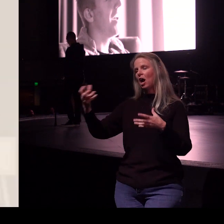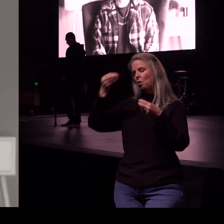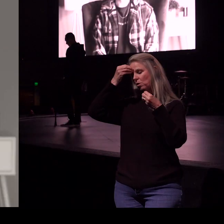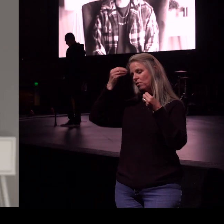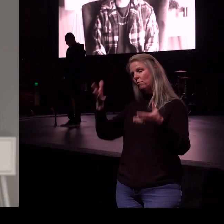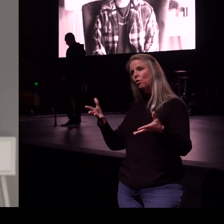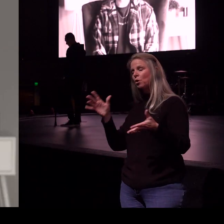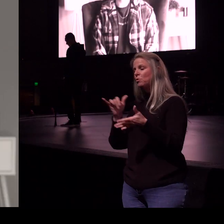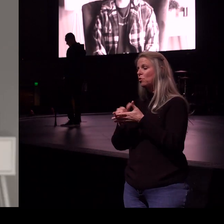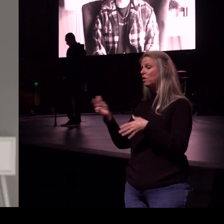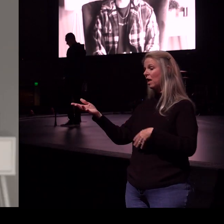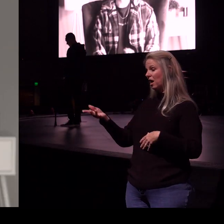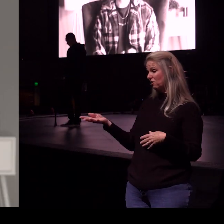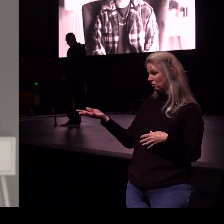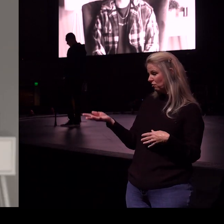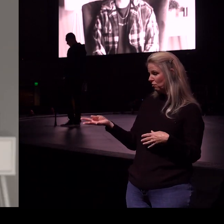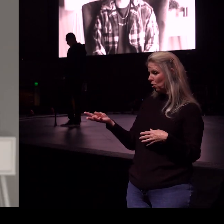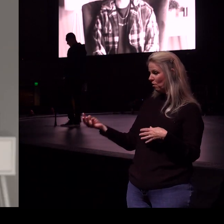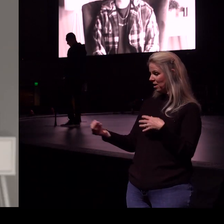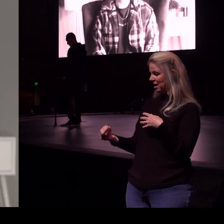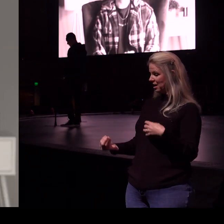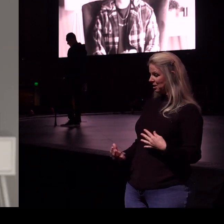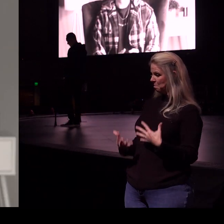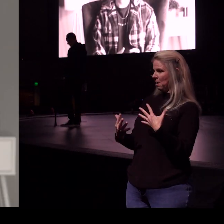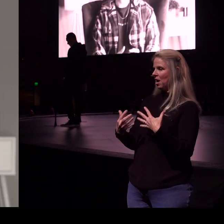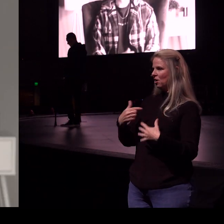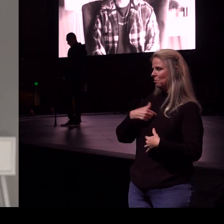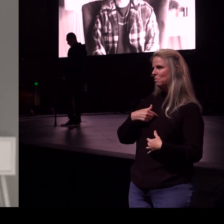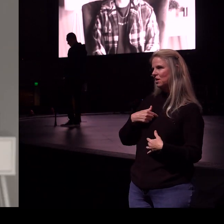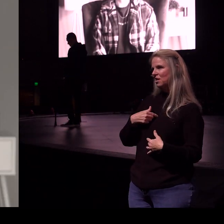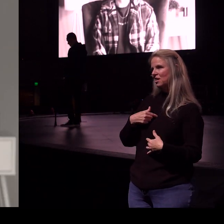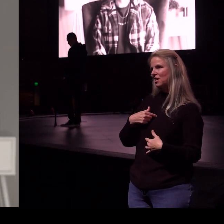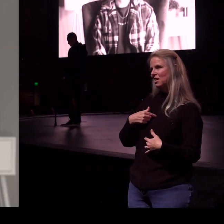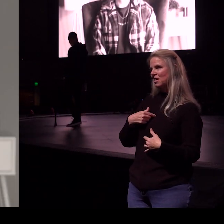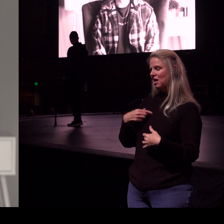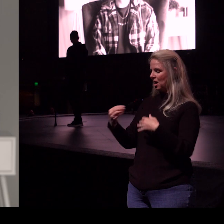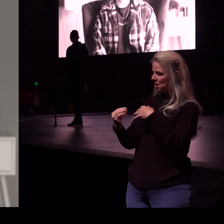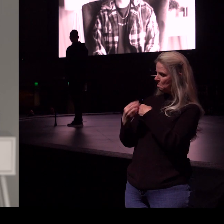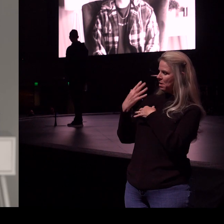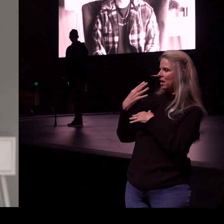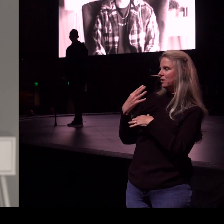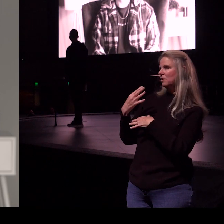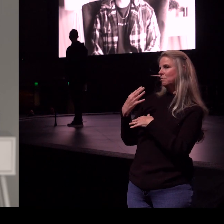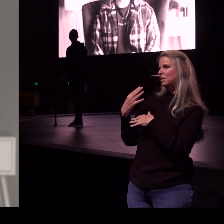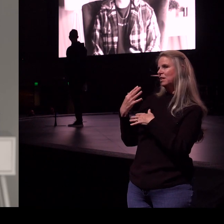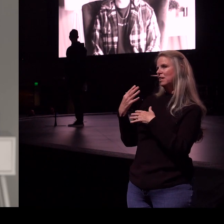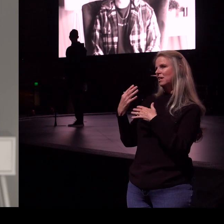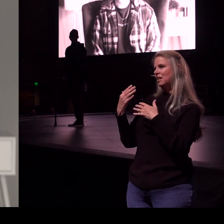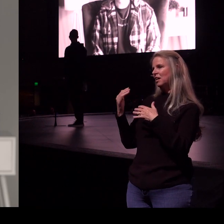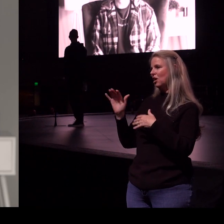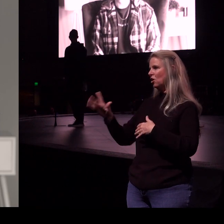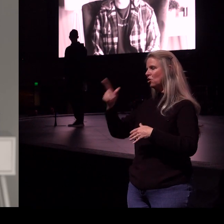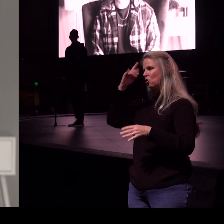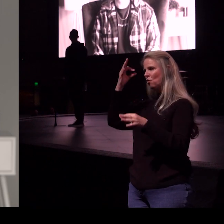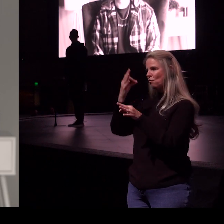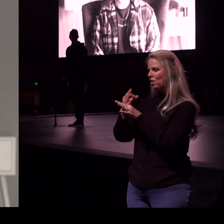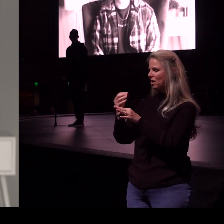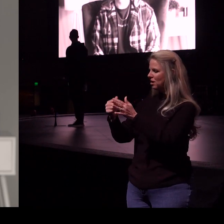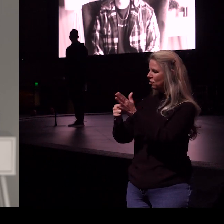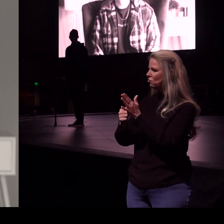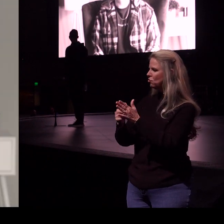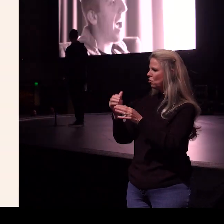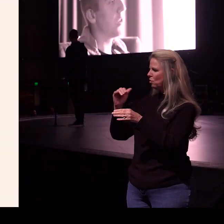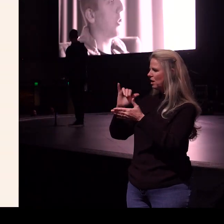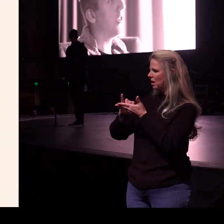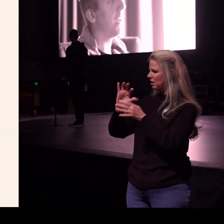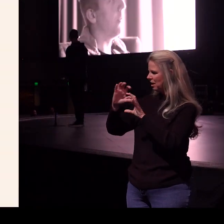that you guys have inspired me and impacted my life, that like your faith that you've shown in this